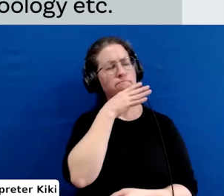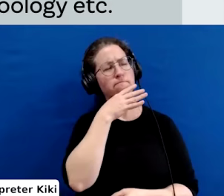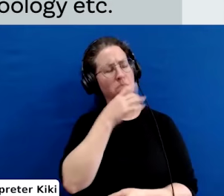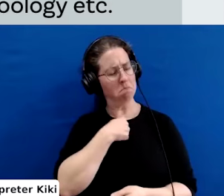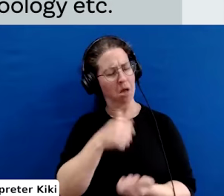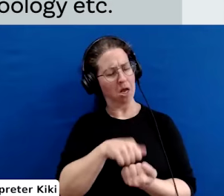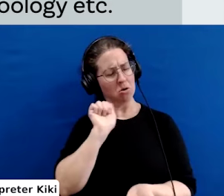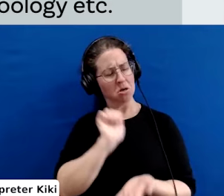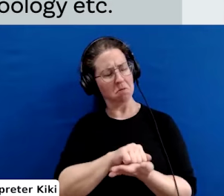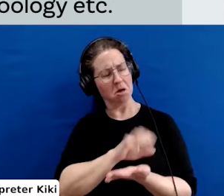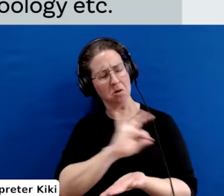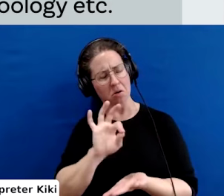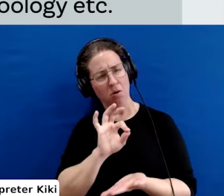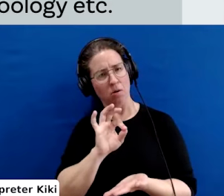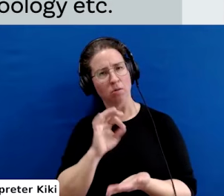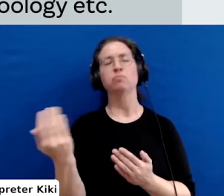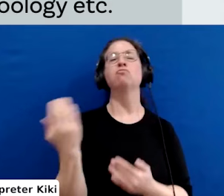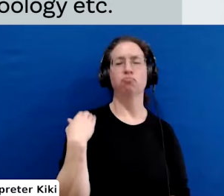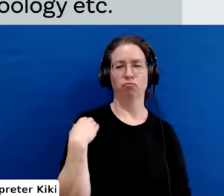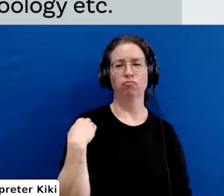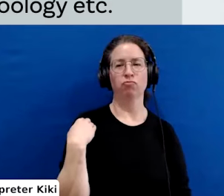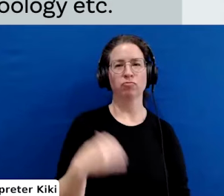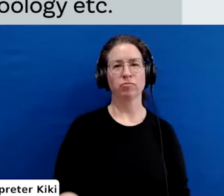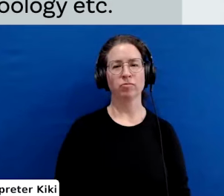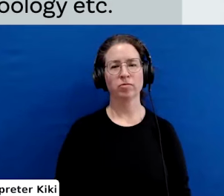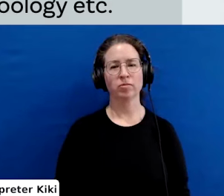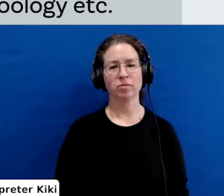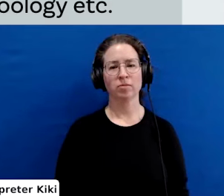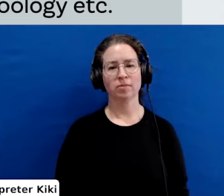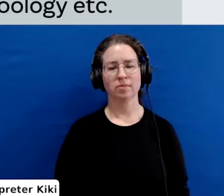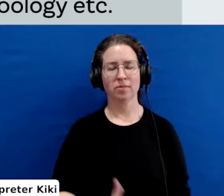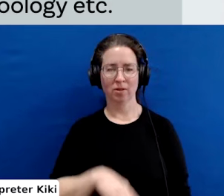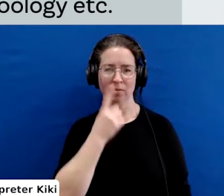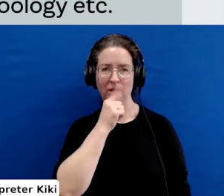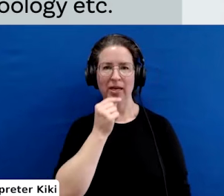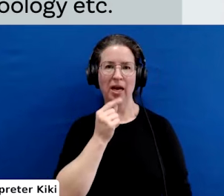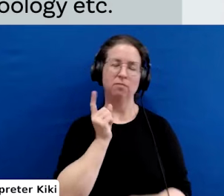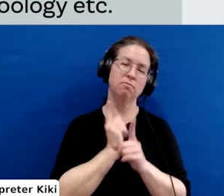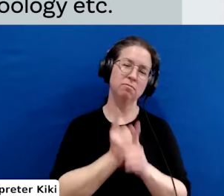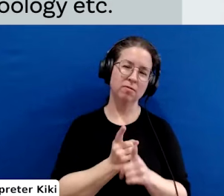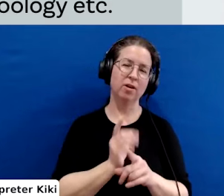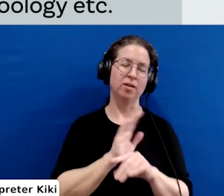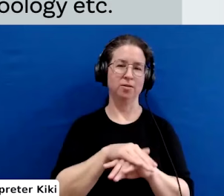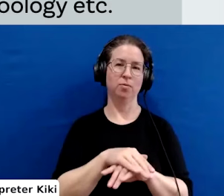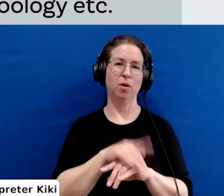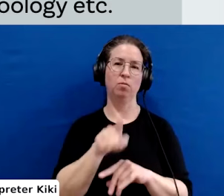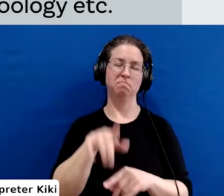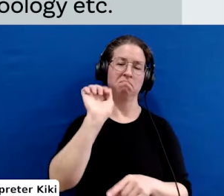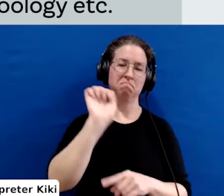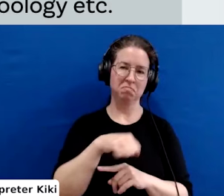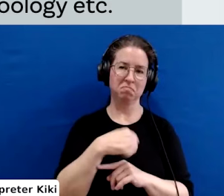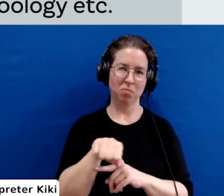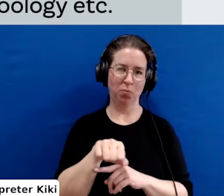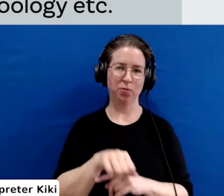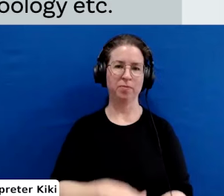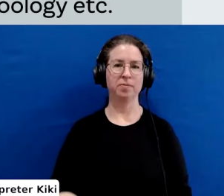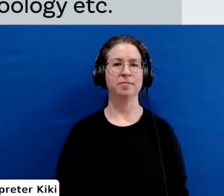eligible, please contact us and we can offer some advice there. And the